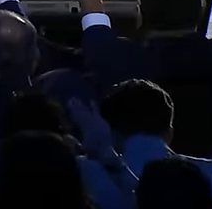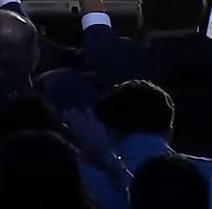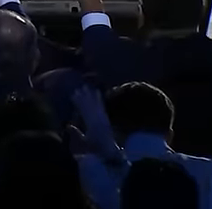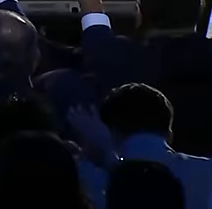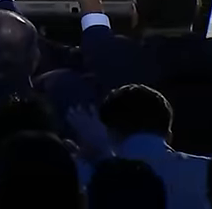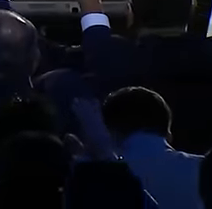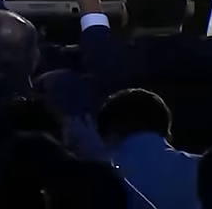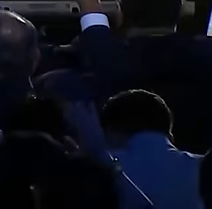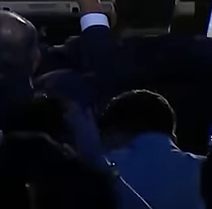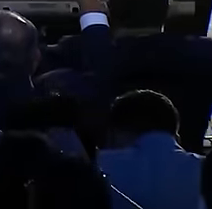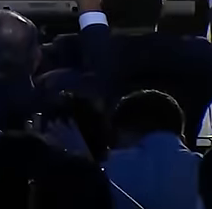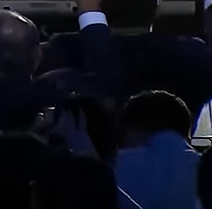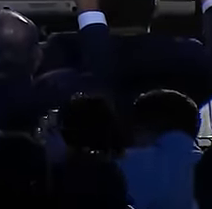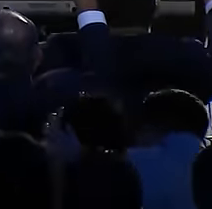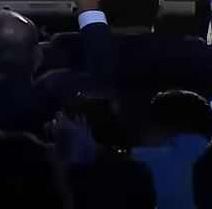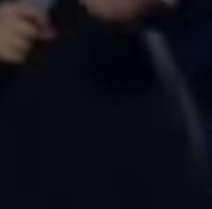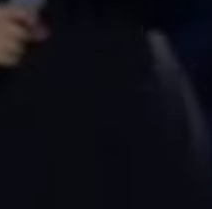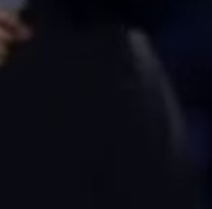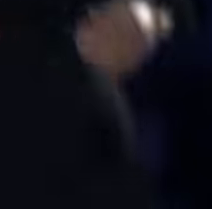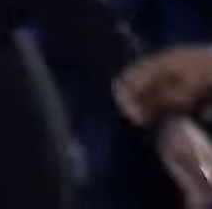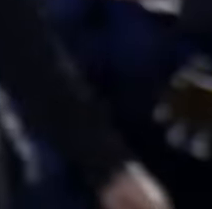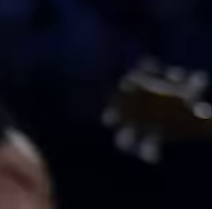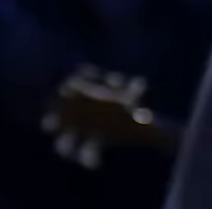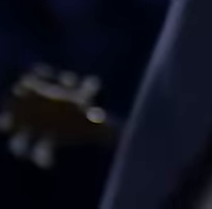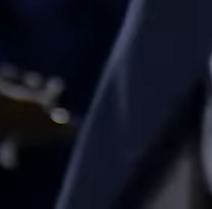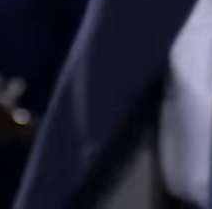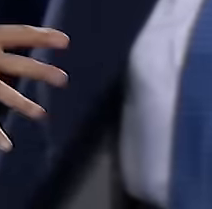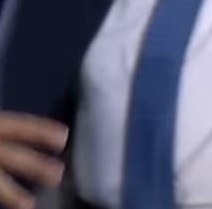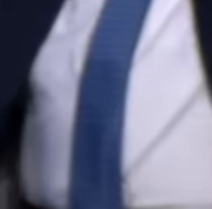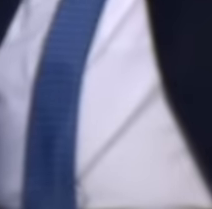llevar sus intenciones a cabo.